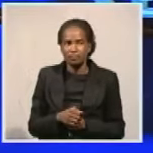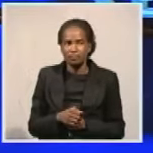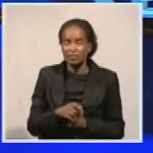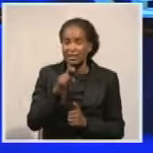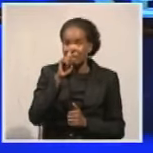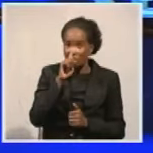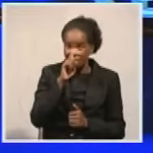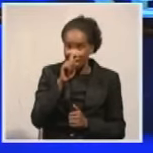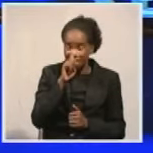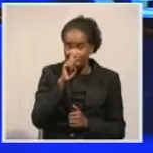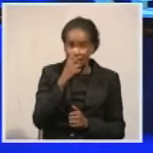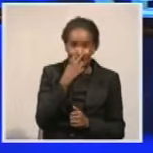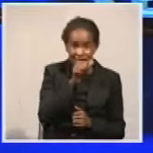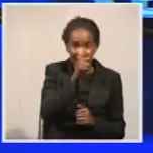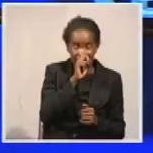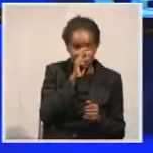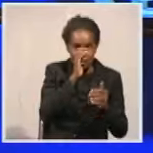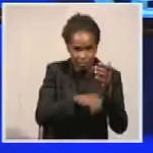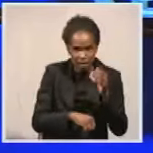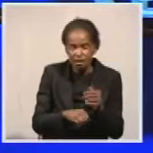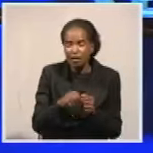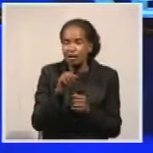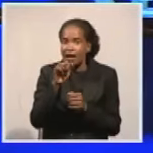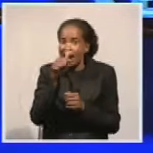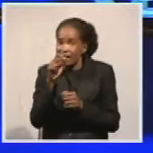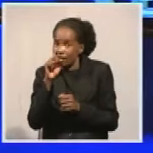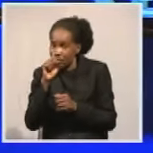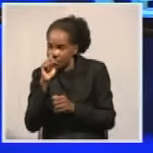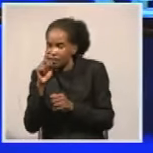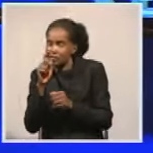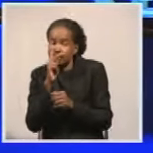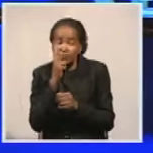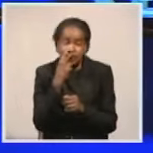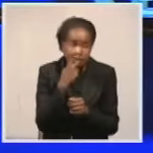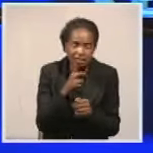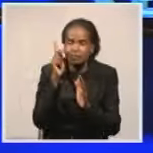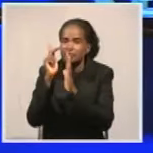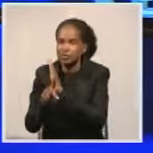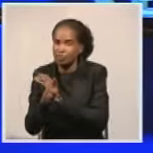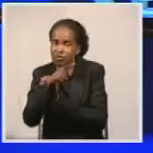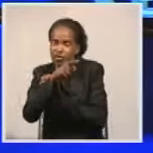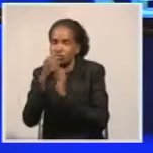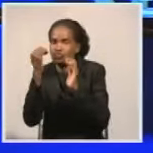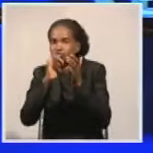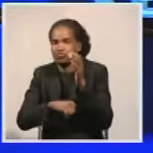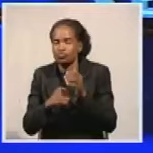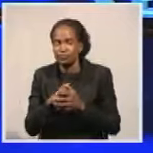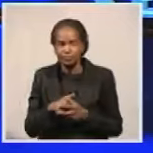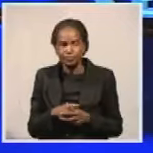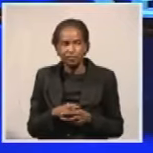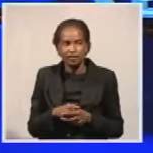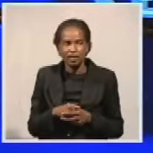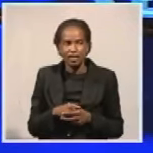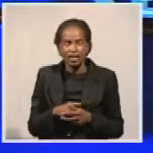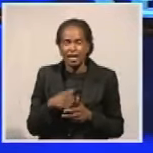White as well. Mm-hmm. And they felt what was happening was not right. So I